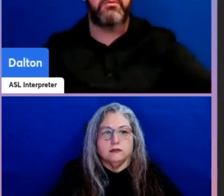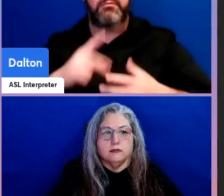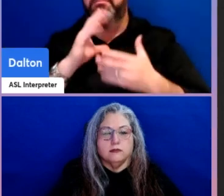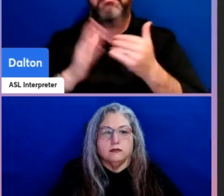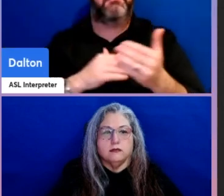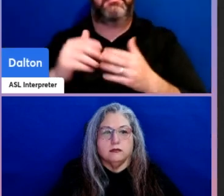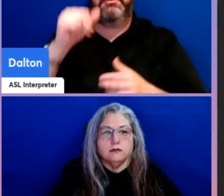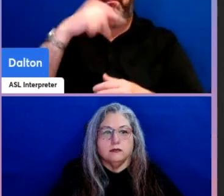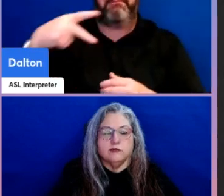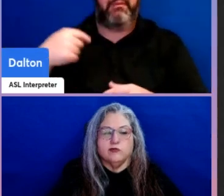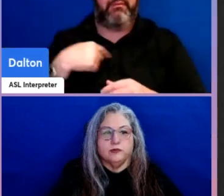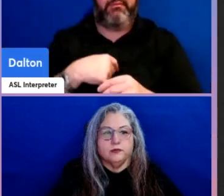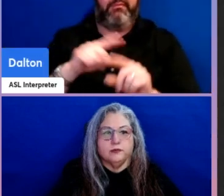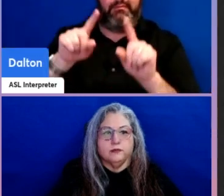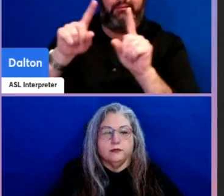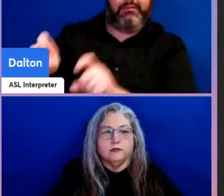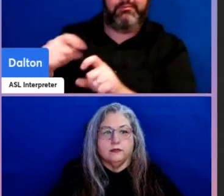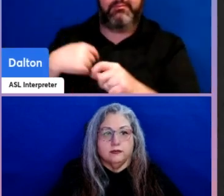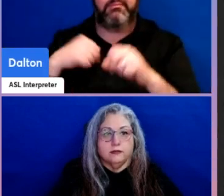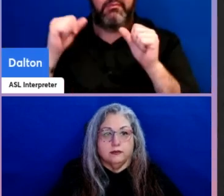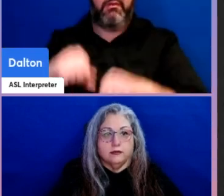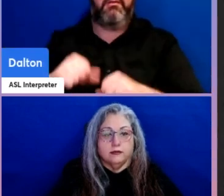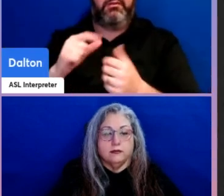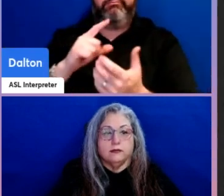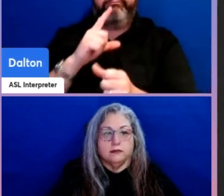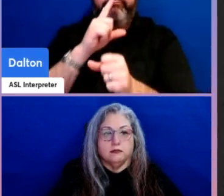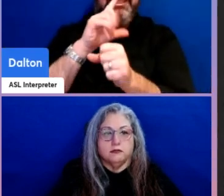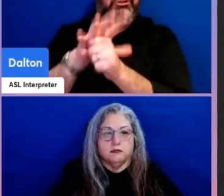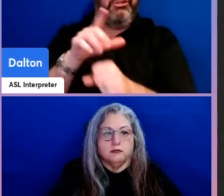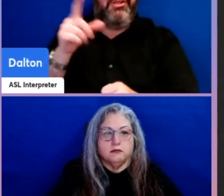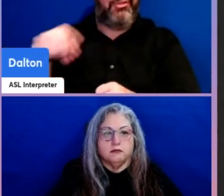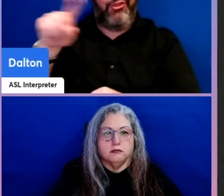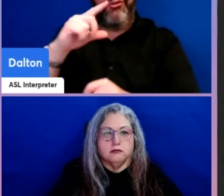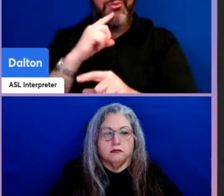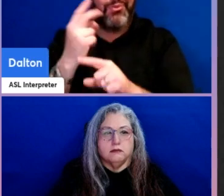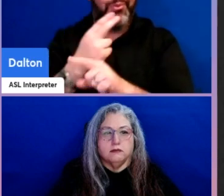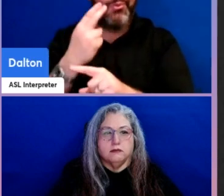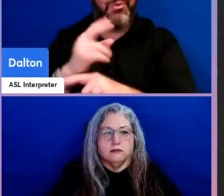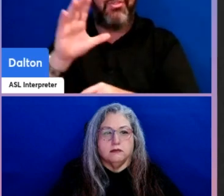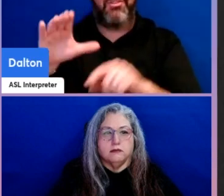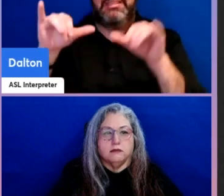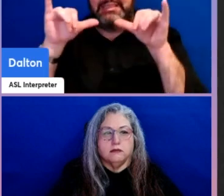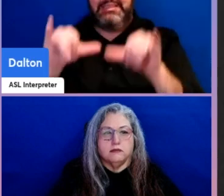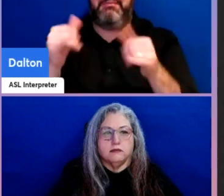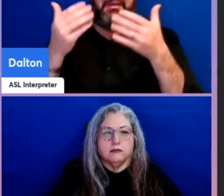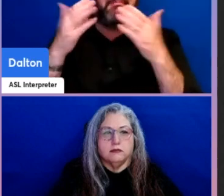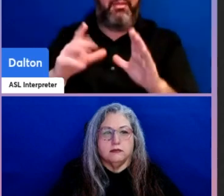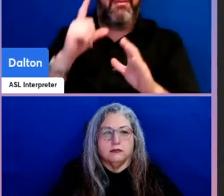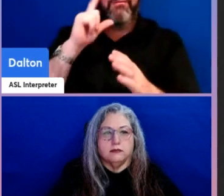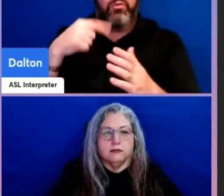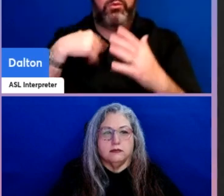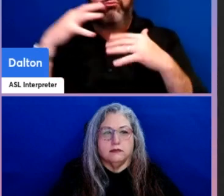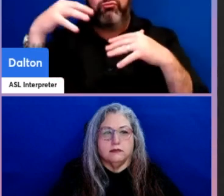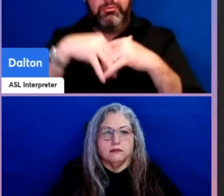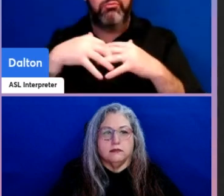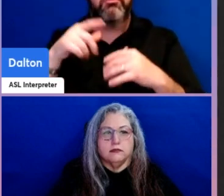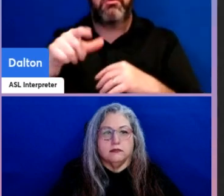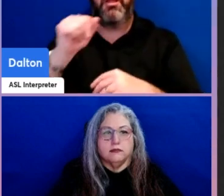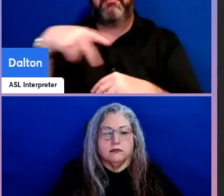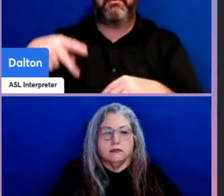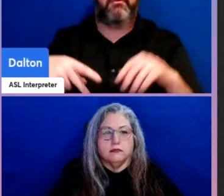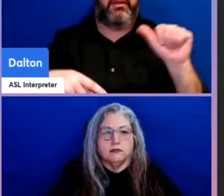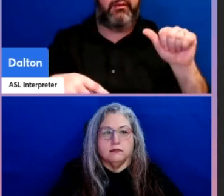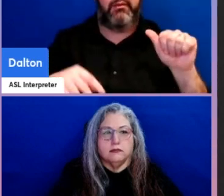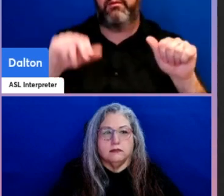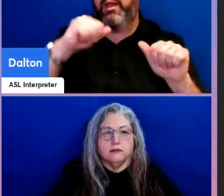application team I ask, I can guarantee that they're using the same method of encryption than app A is, and app B is, and app